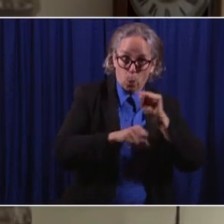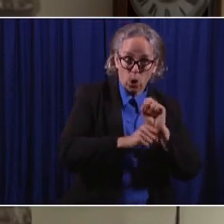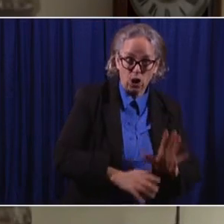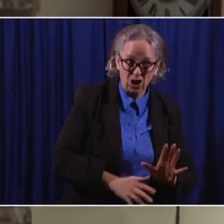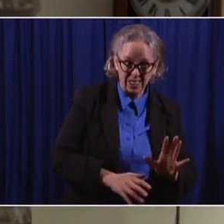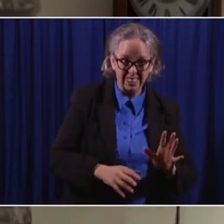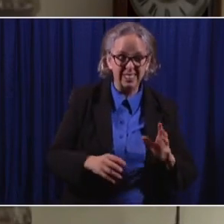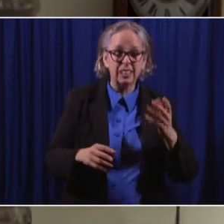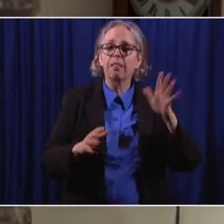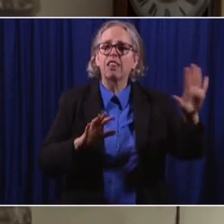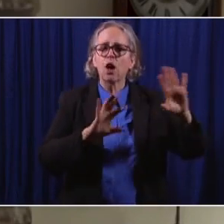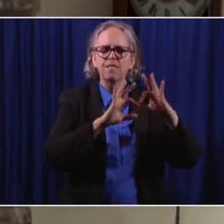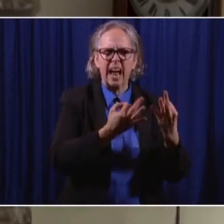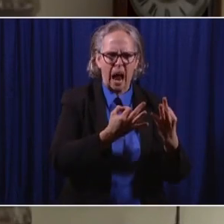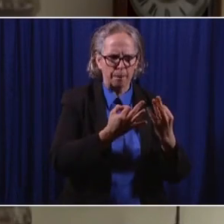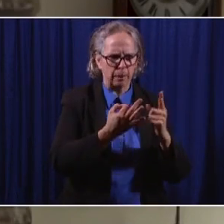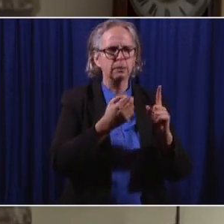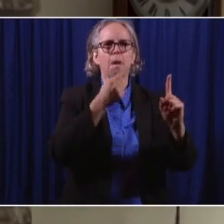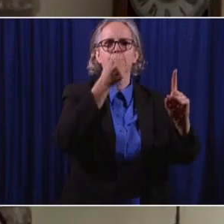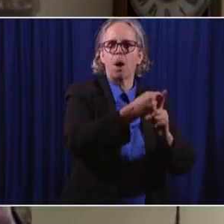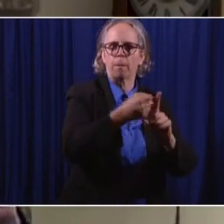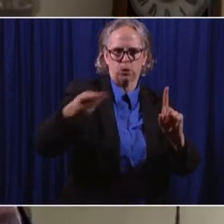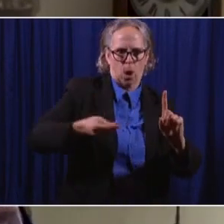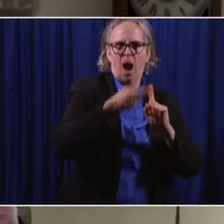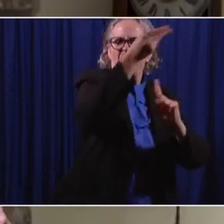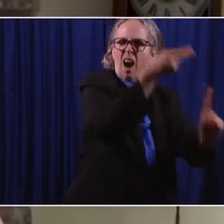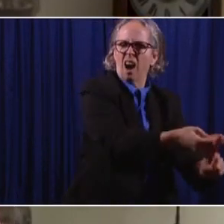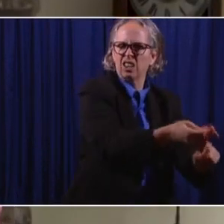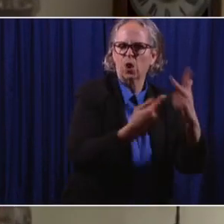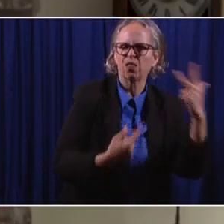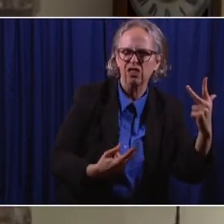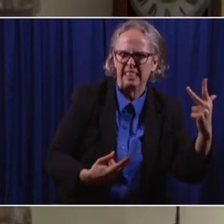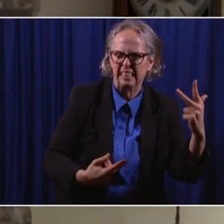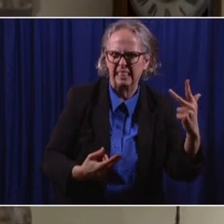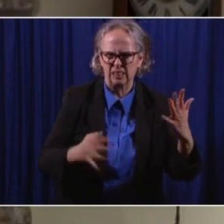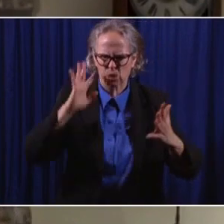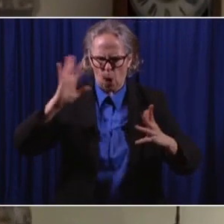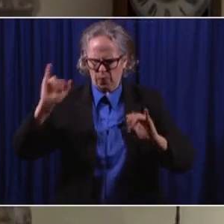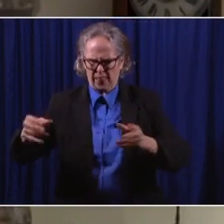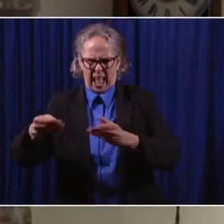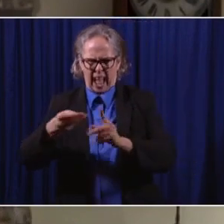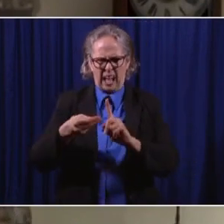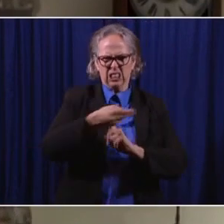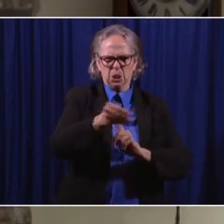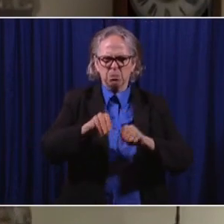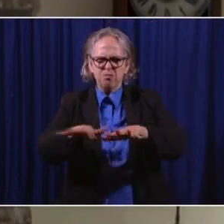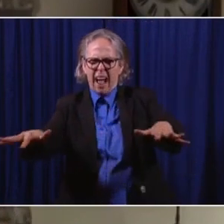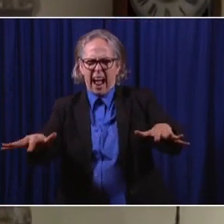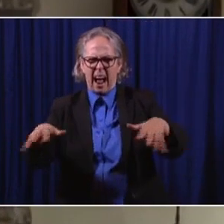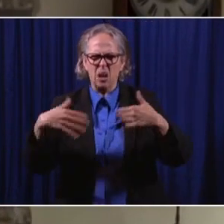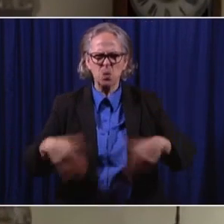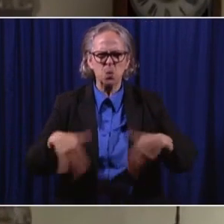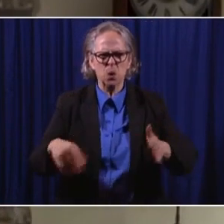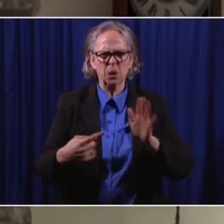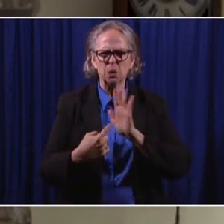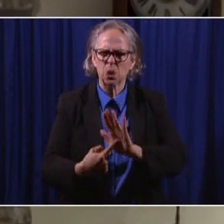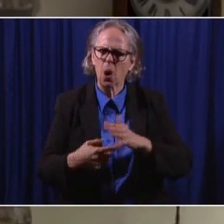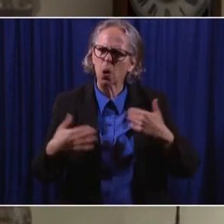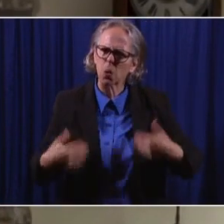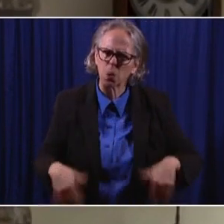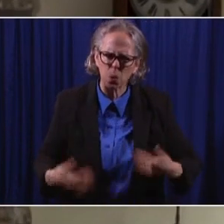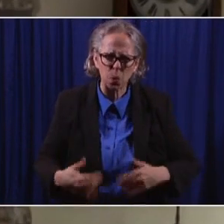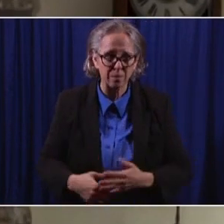not what occurs necessarily directly in business or what occurs in classrooms, but rather what occurs as people get together. And